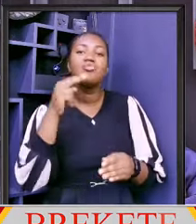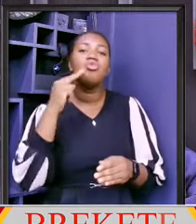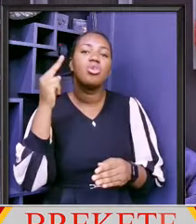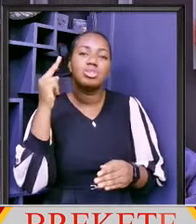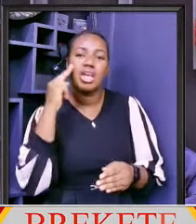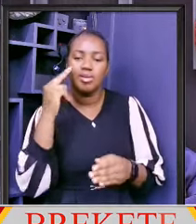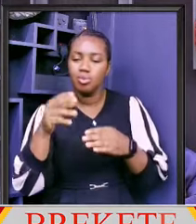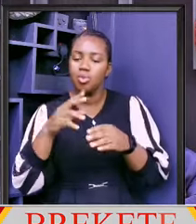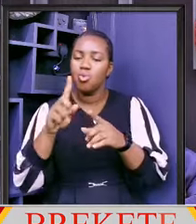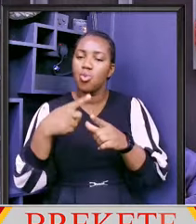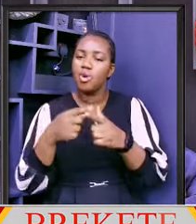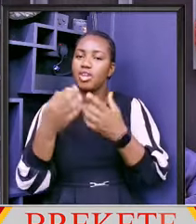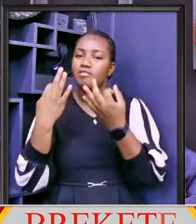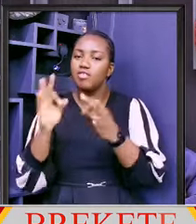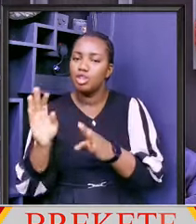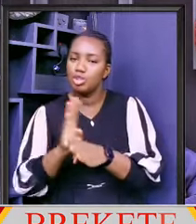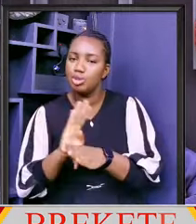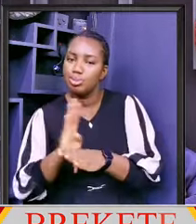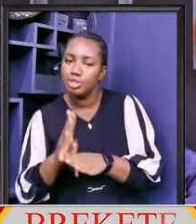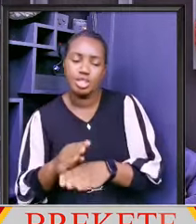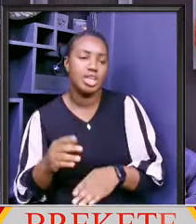don't go back. Nothing like hold up.